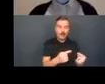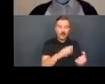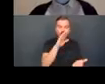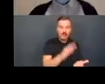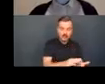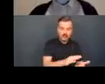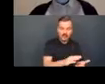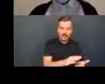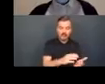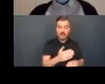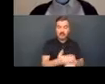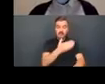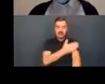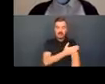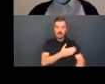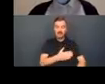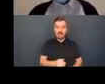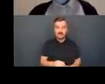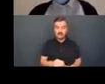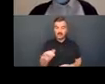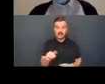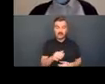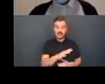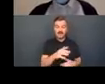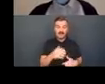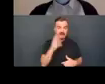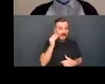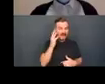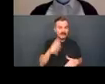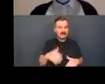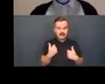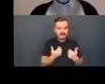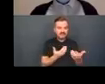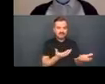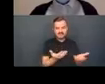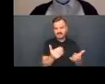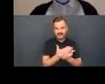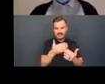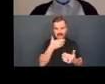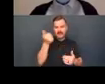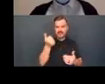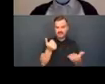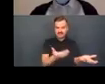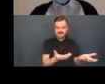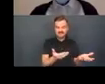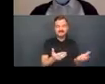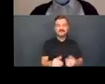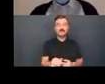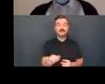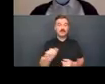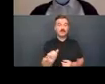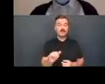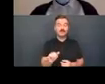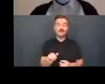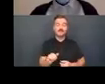improves, um, the, the life experience, of course, of the person receiving care, but also, uh,